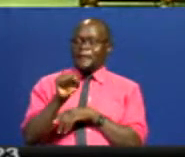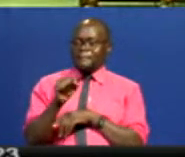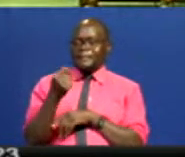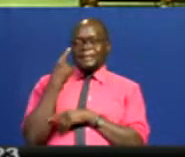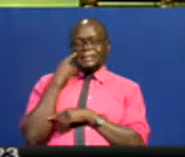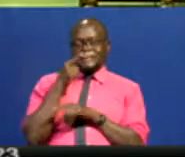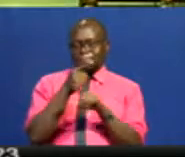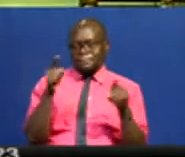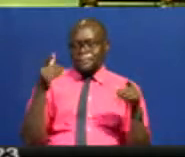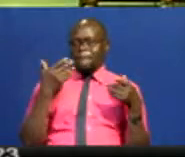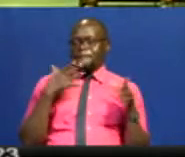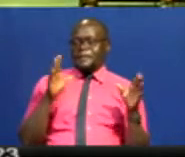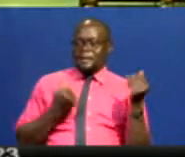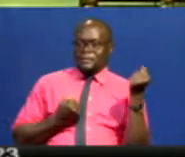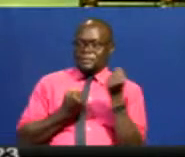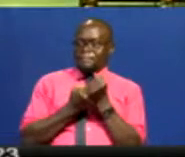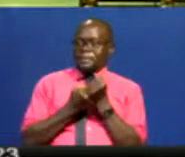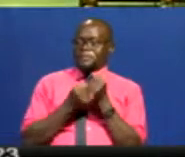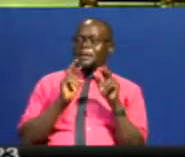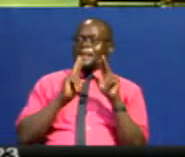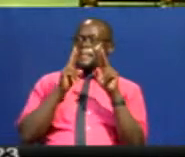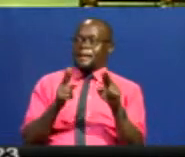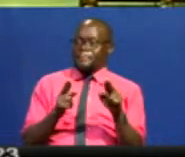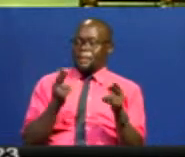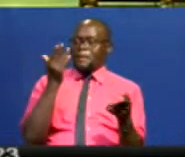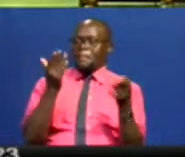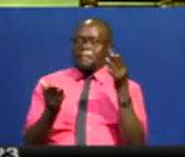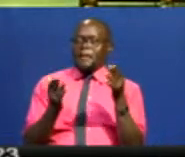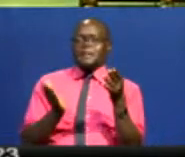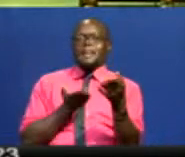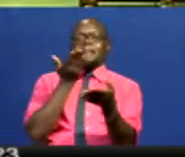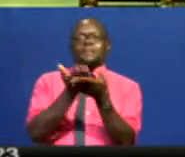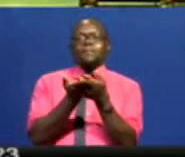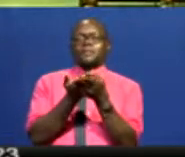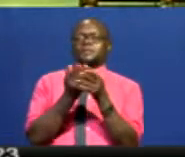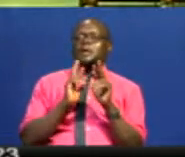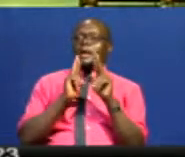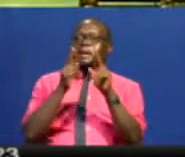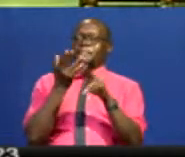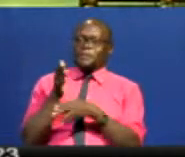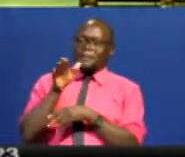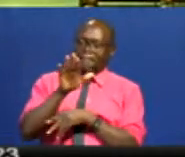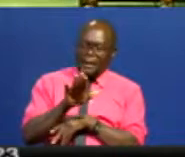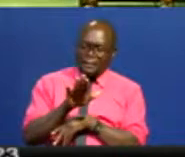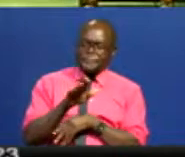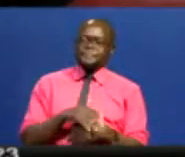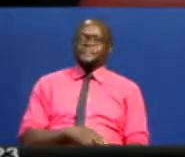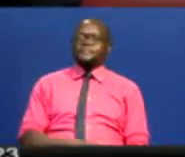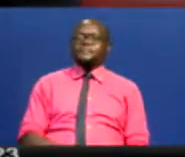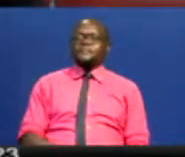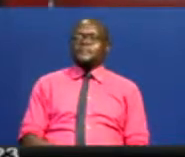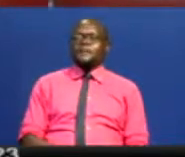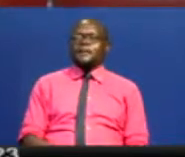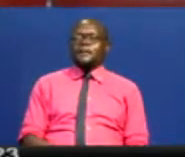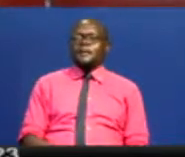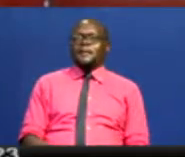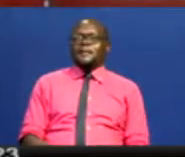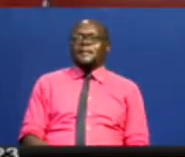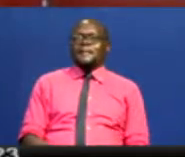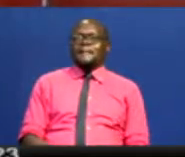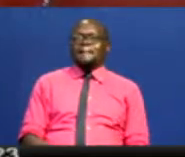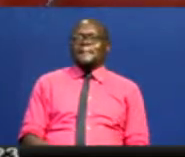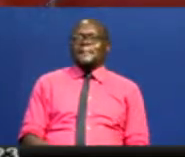of the House in support of this report. May the mover be allowed now to called upon to reply.